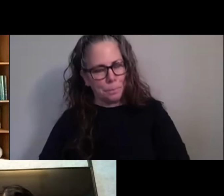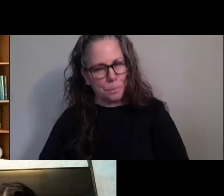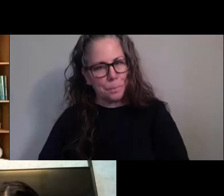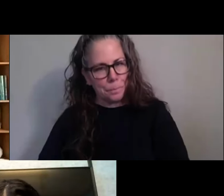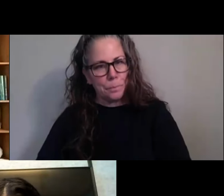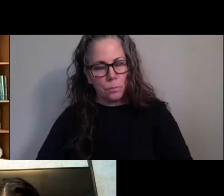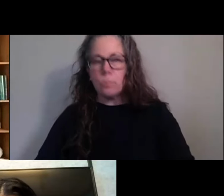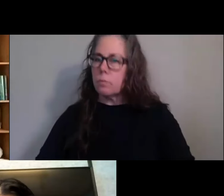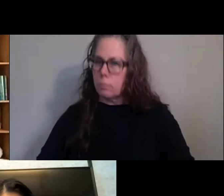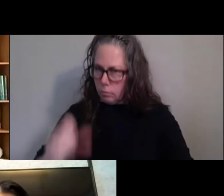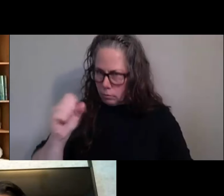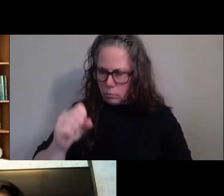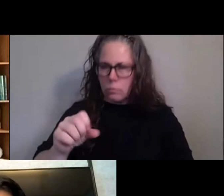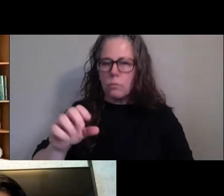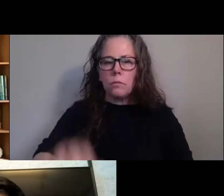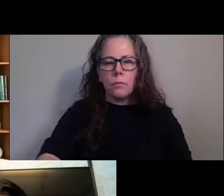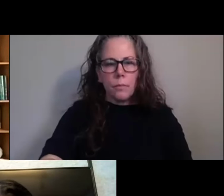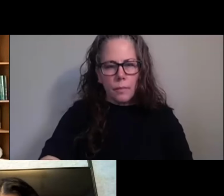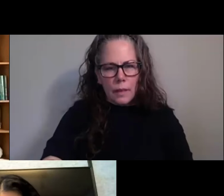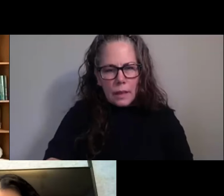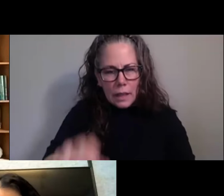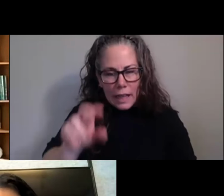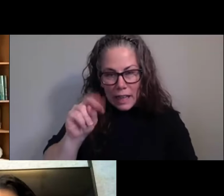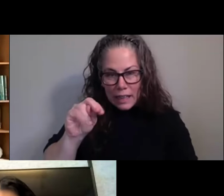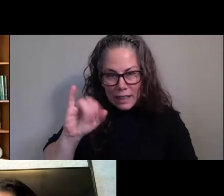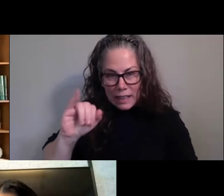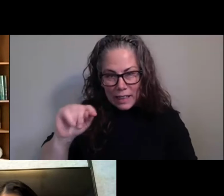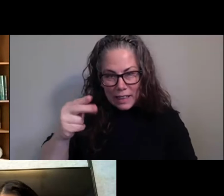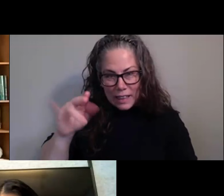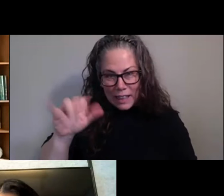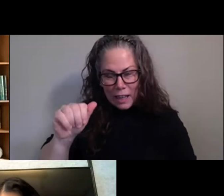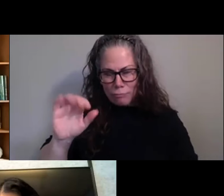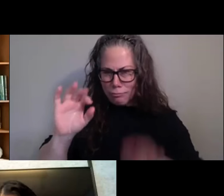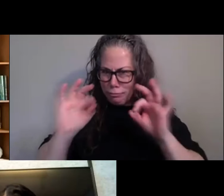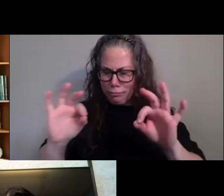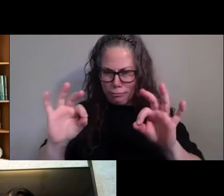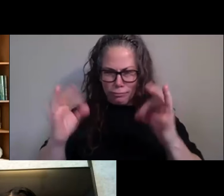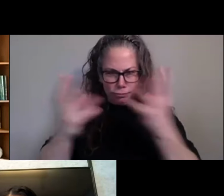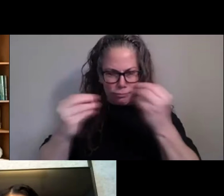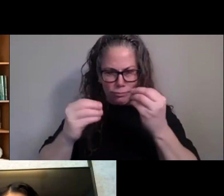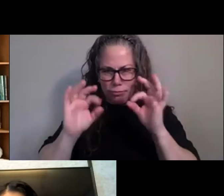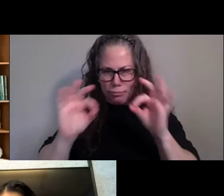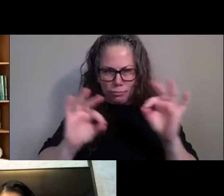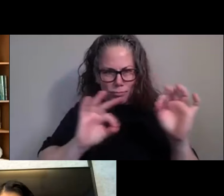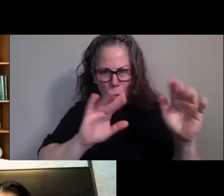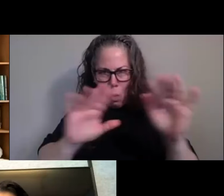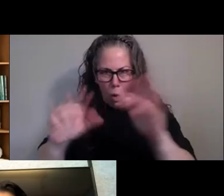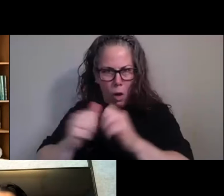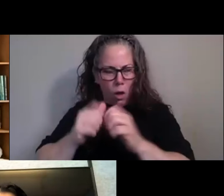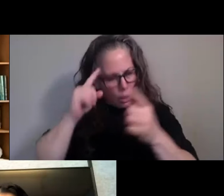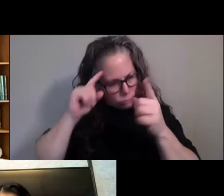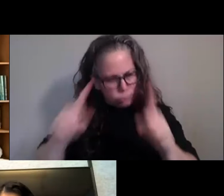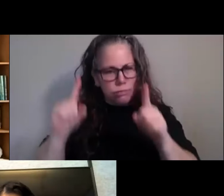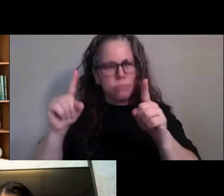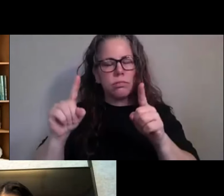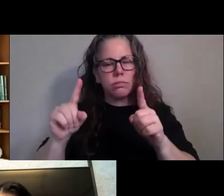Yeah, those are all great points. I don't know if I have much to add, but totally second everything that was said. I think